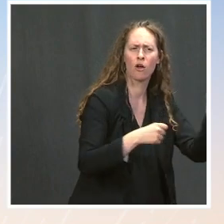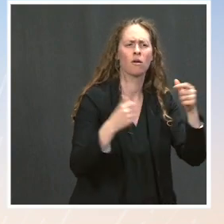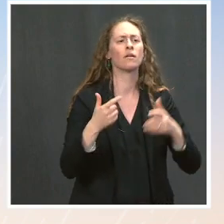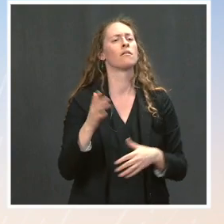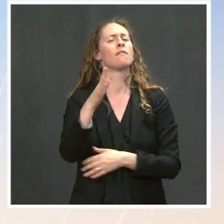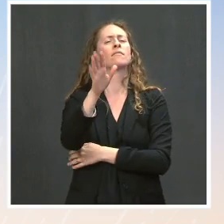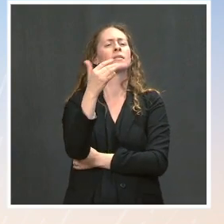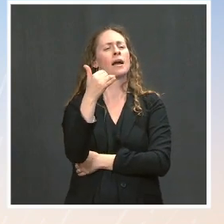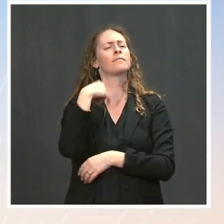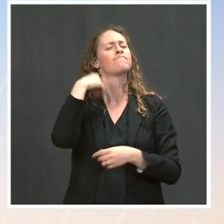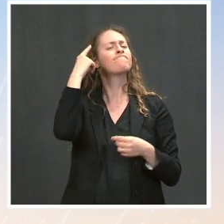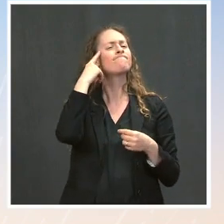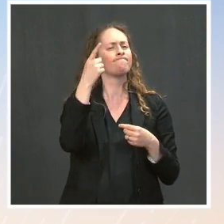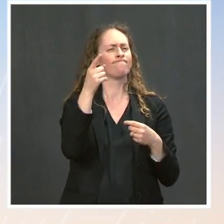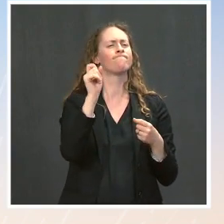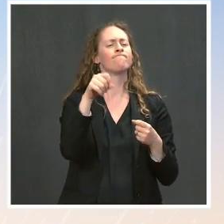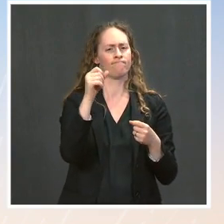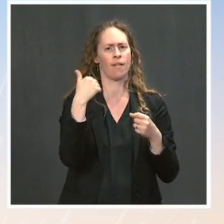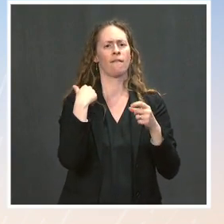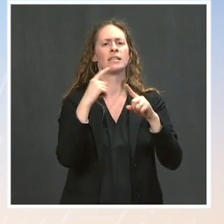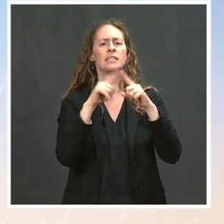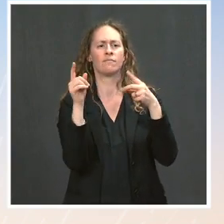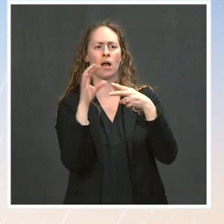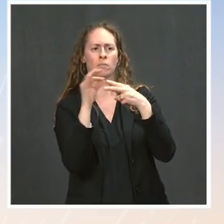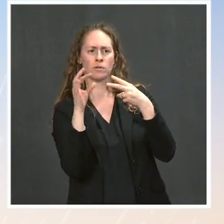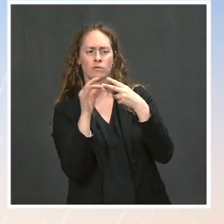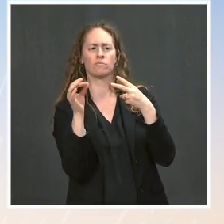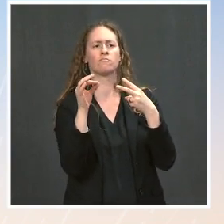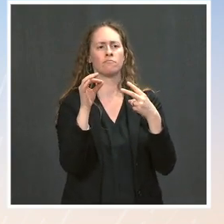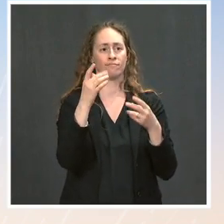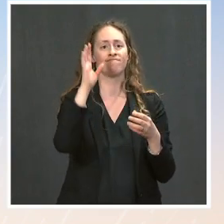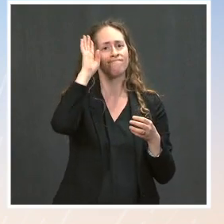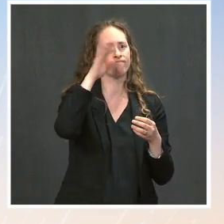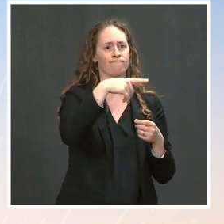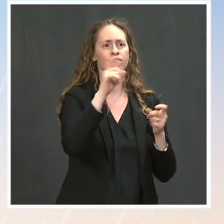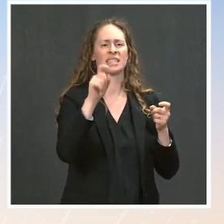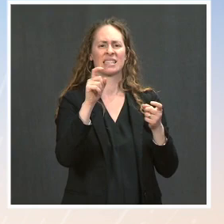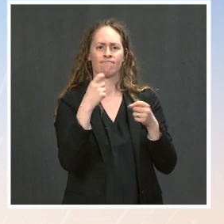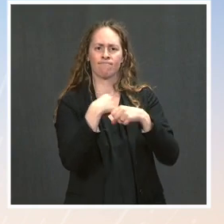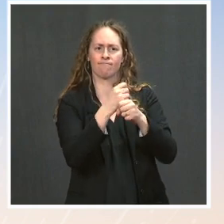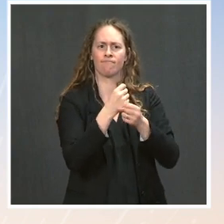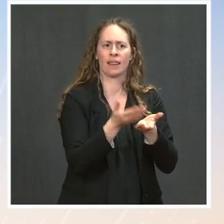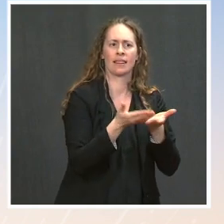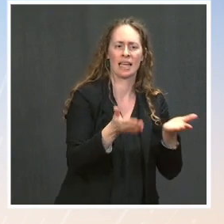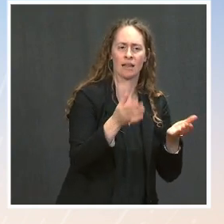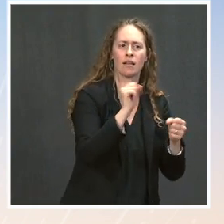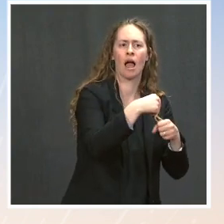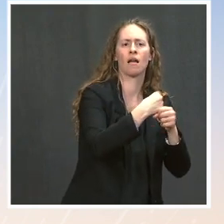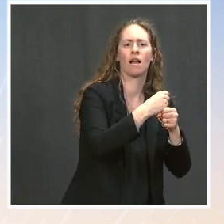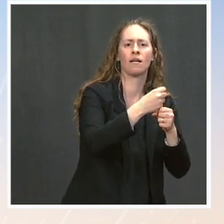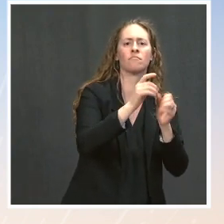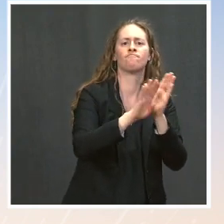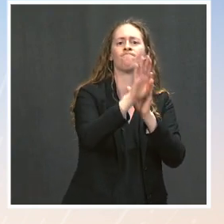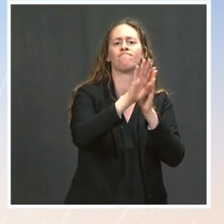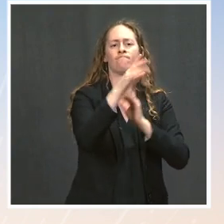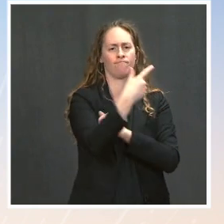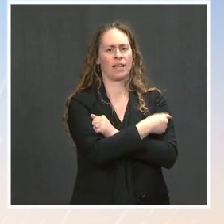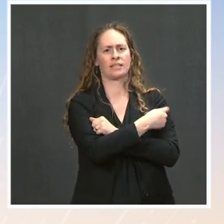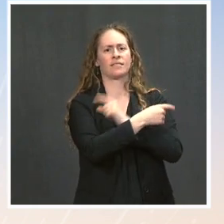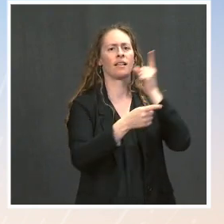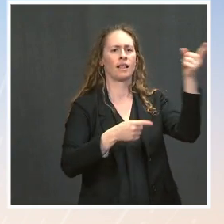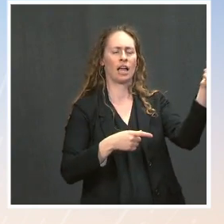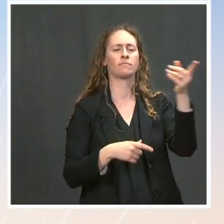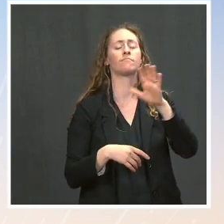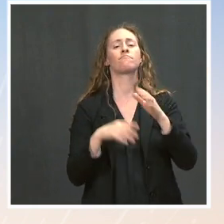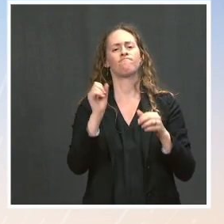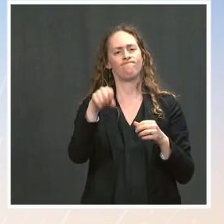vaccine option as well, where the raw materials would work for, could be useful for. But I will say that